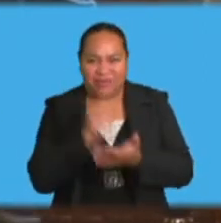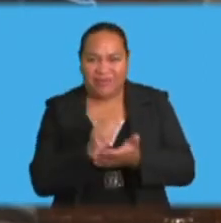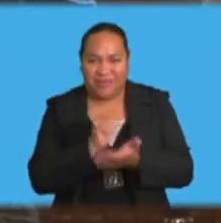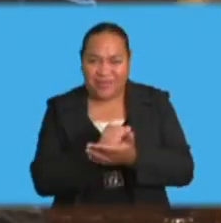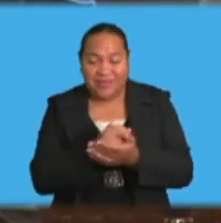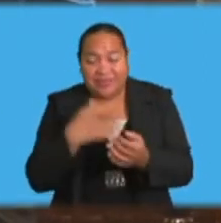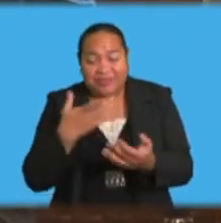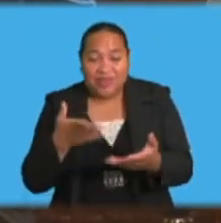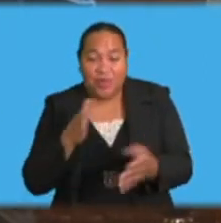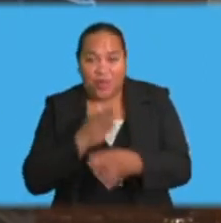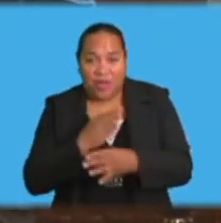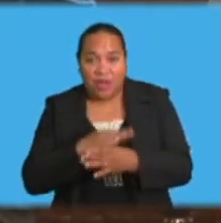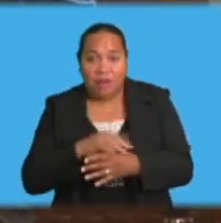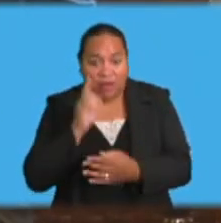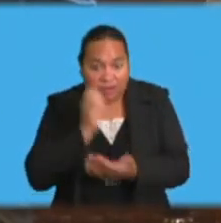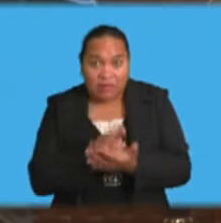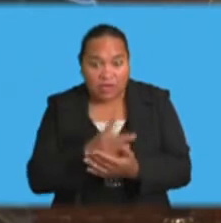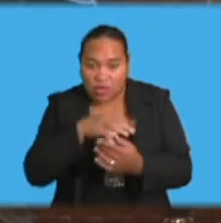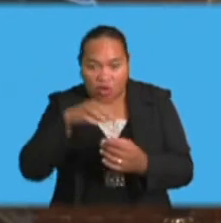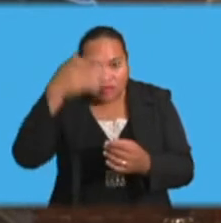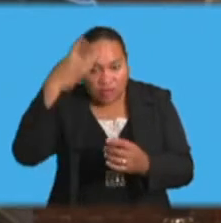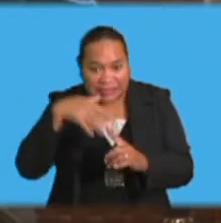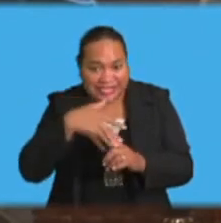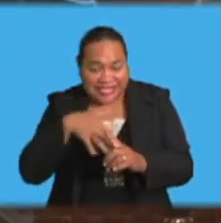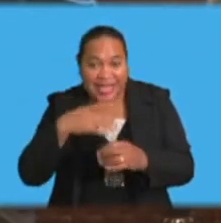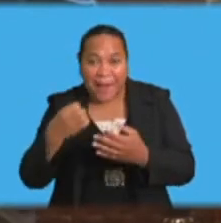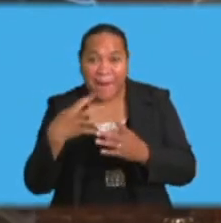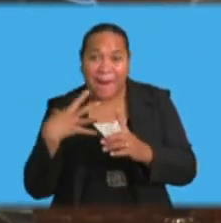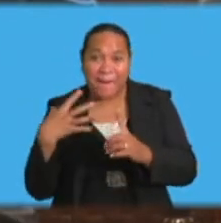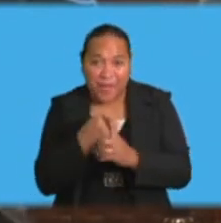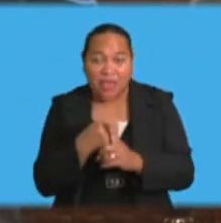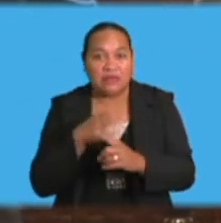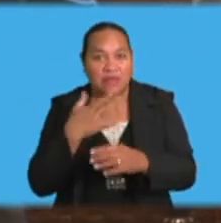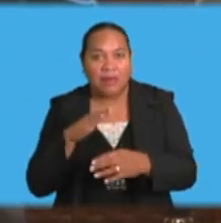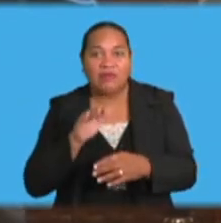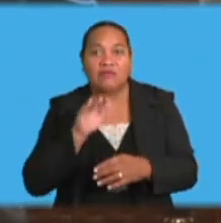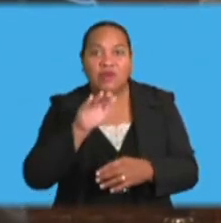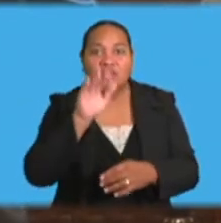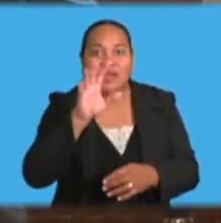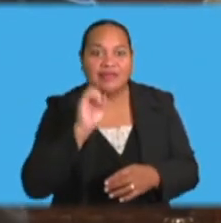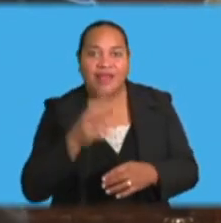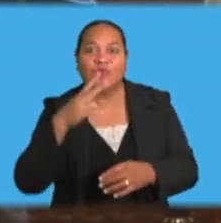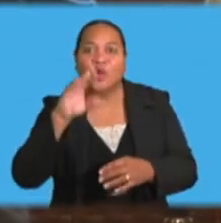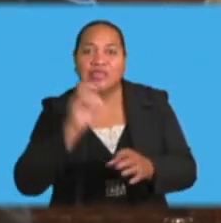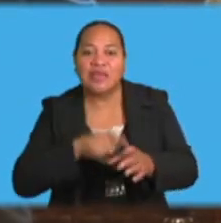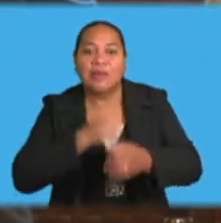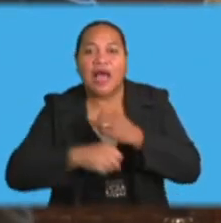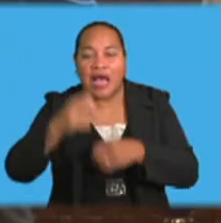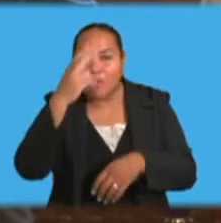work that they do, not realizing that the impact of that will be felt in 2 or 3 decades' time when they become